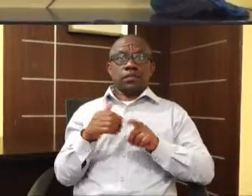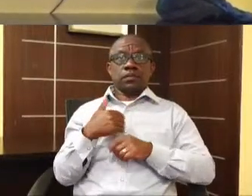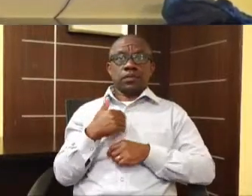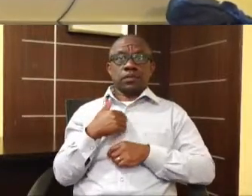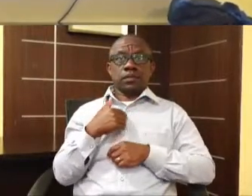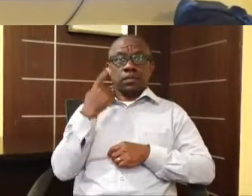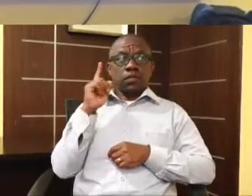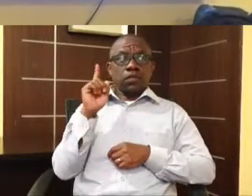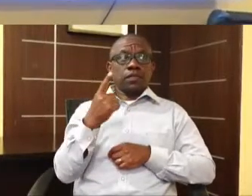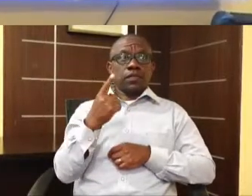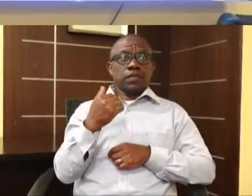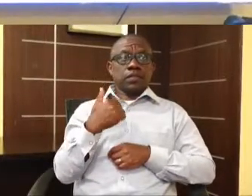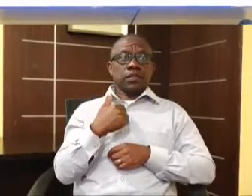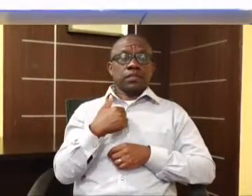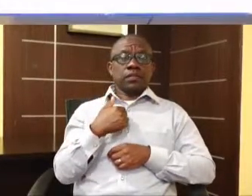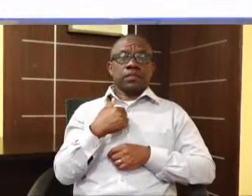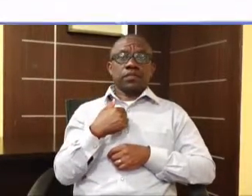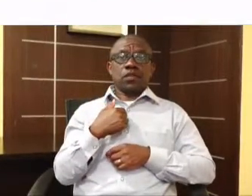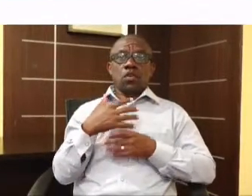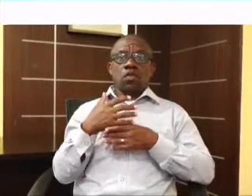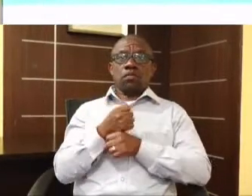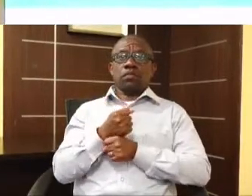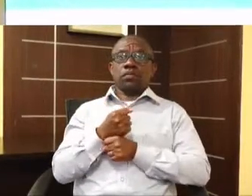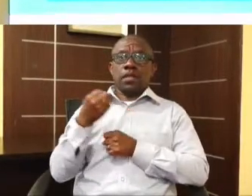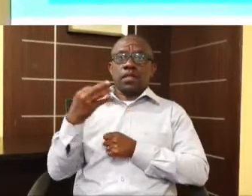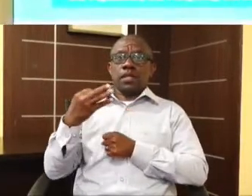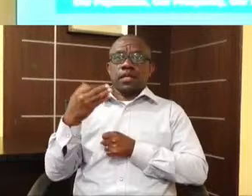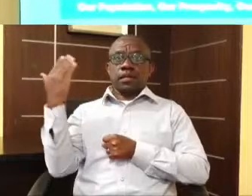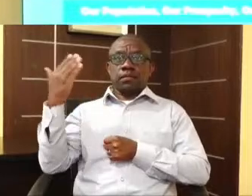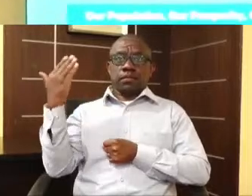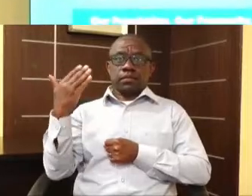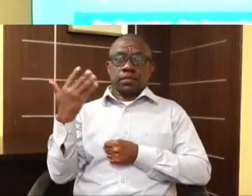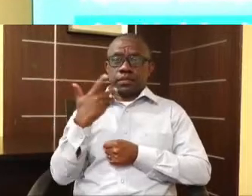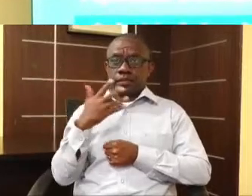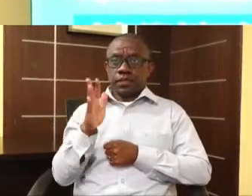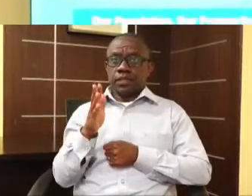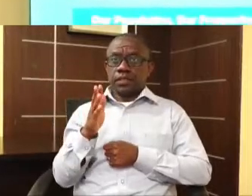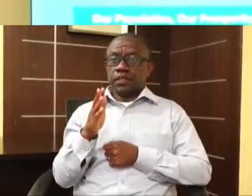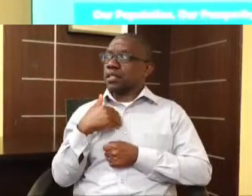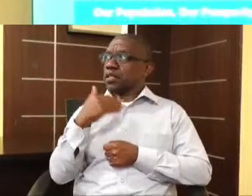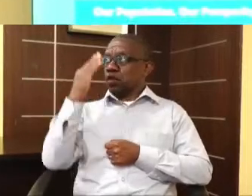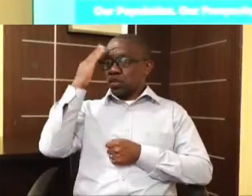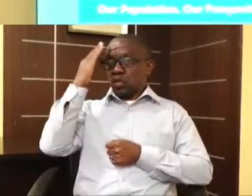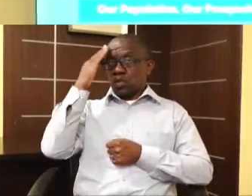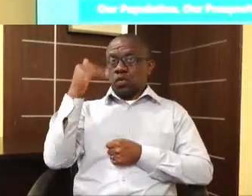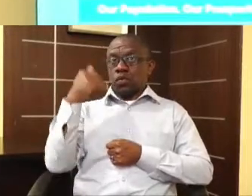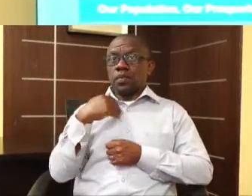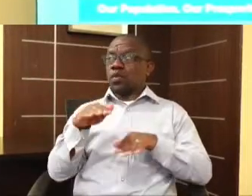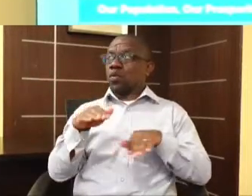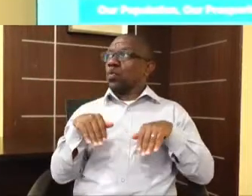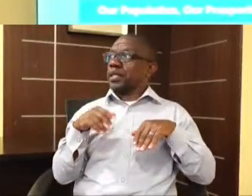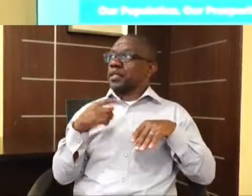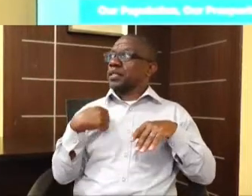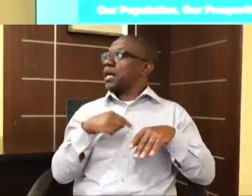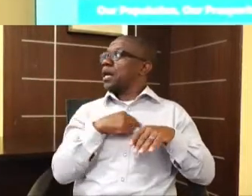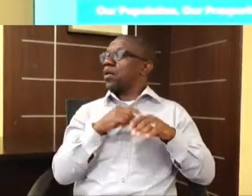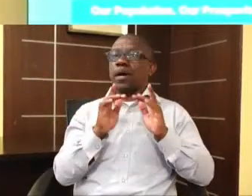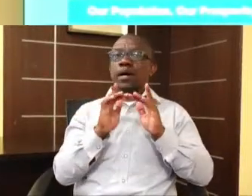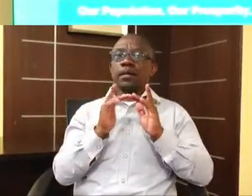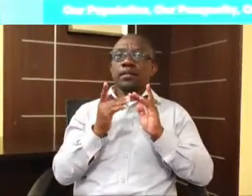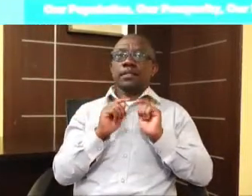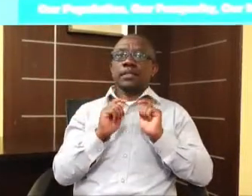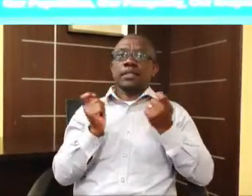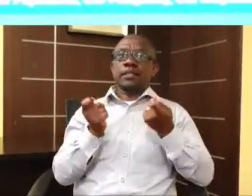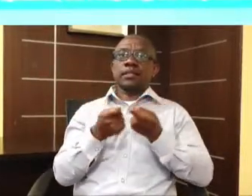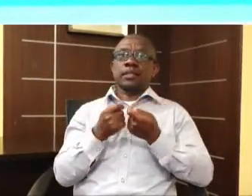me lump the 3, then we do. And you know, I'm still waiting for even our online team.